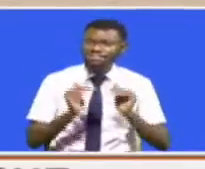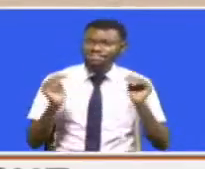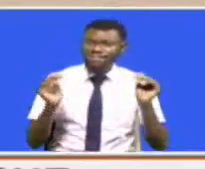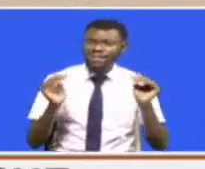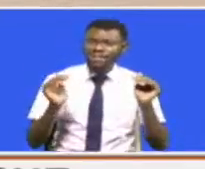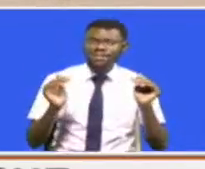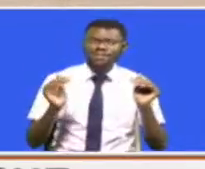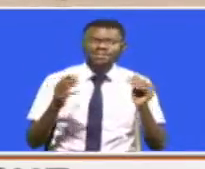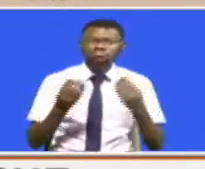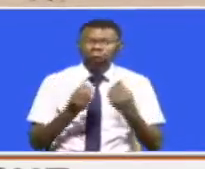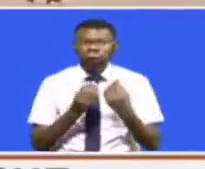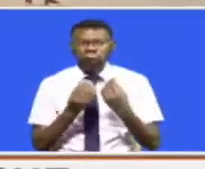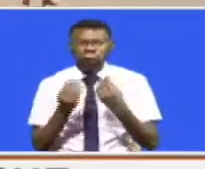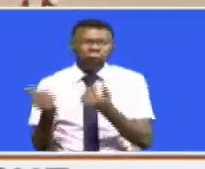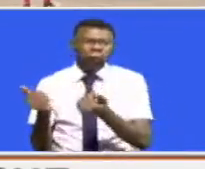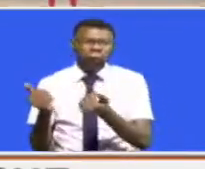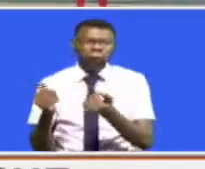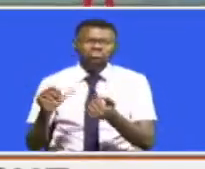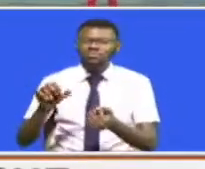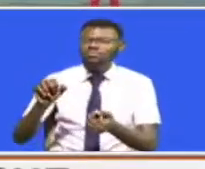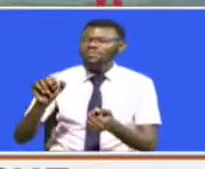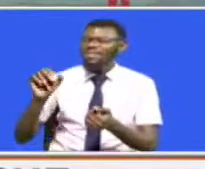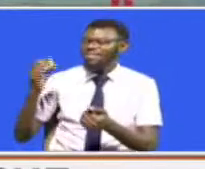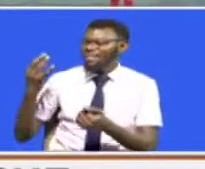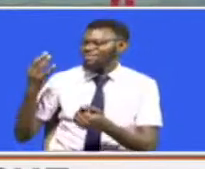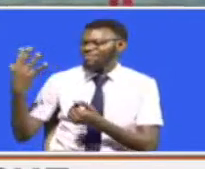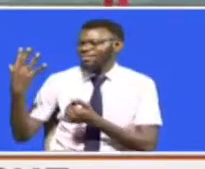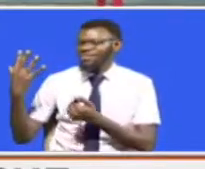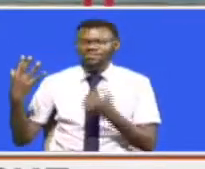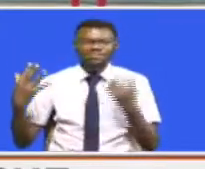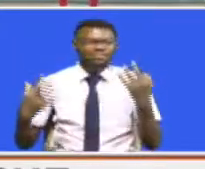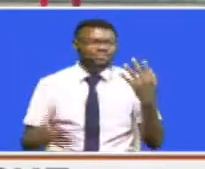wins after defeating Spartans 35-34.